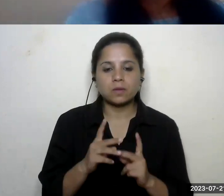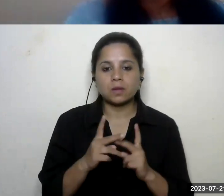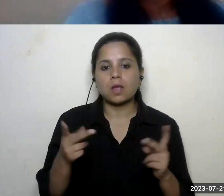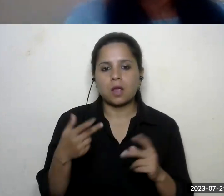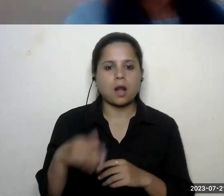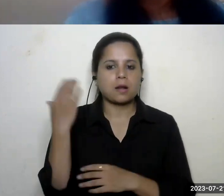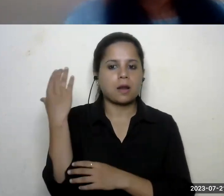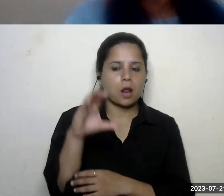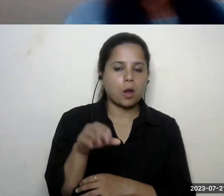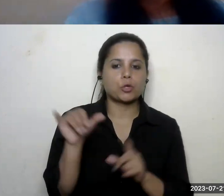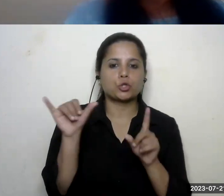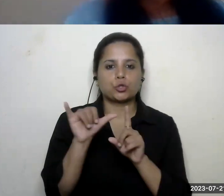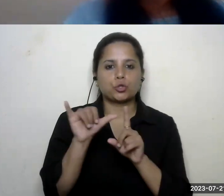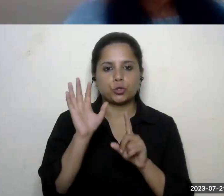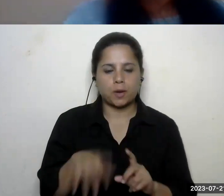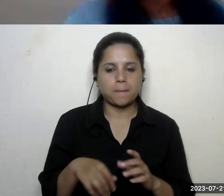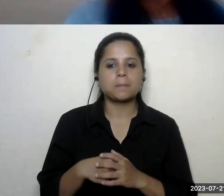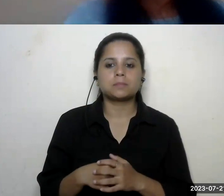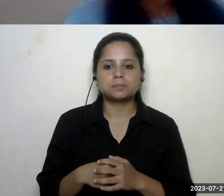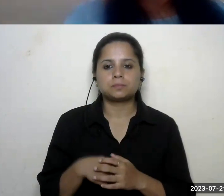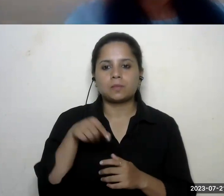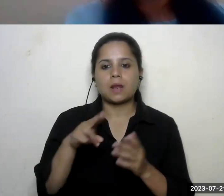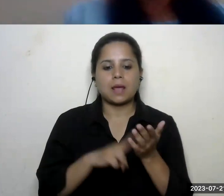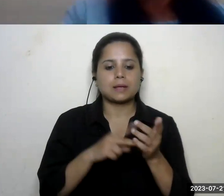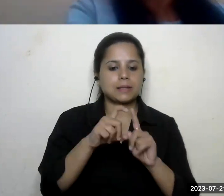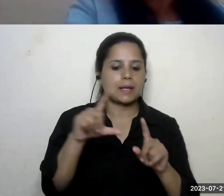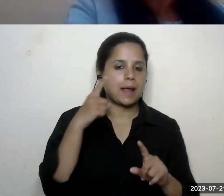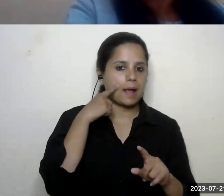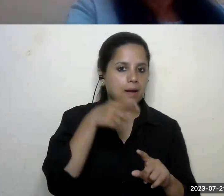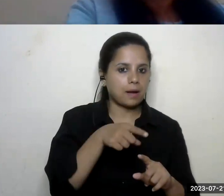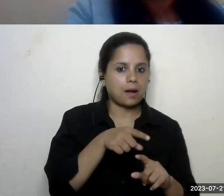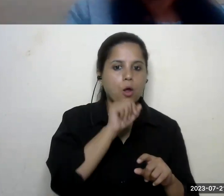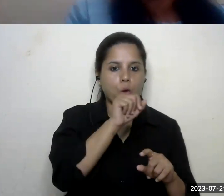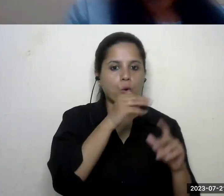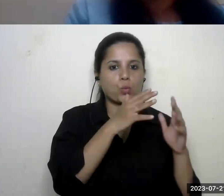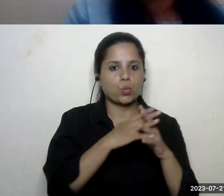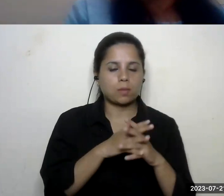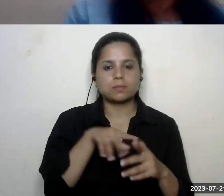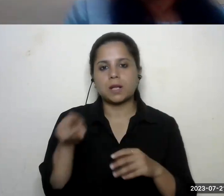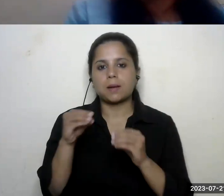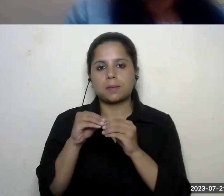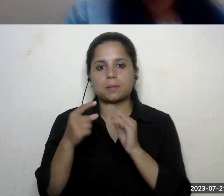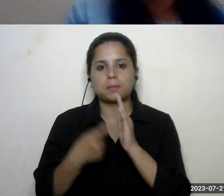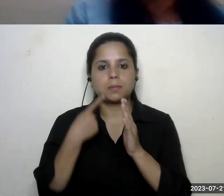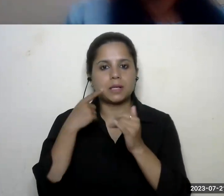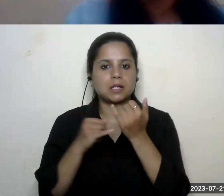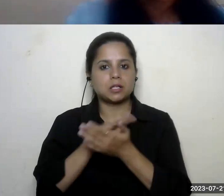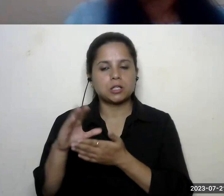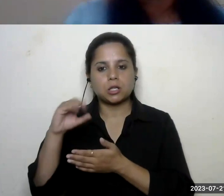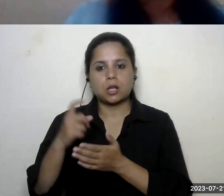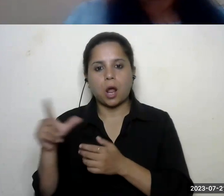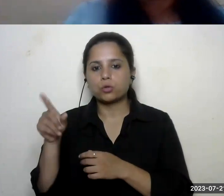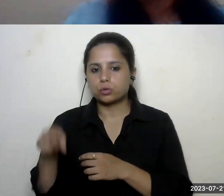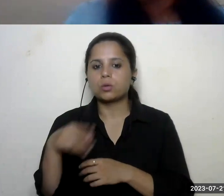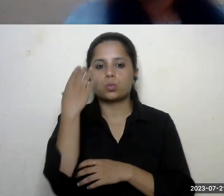on YouTube on both the NDLI page and the British Council page. Please let